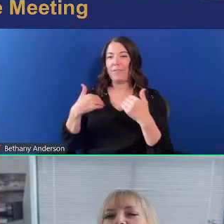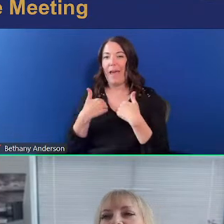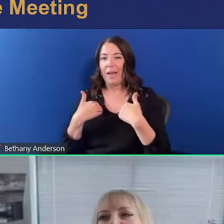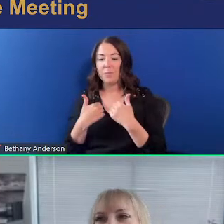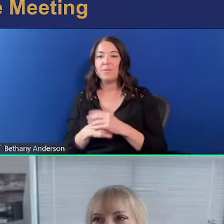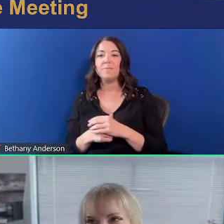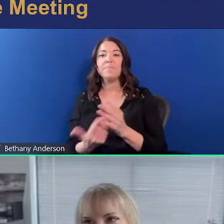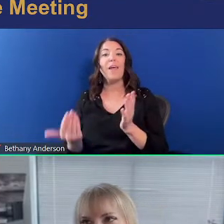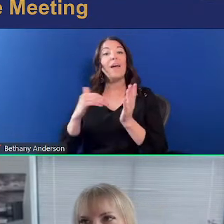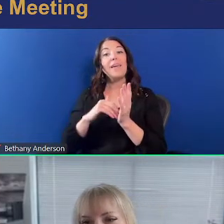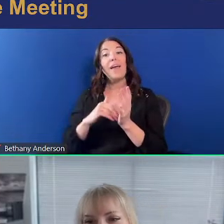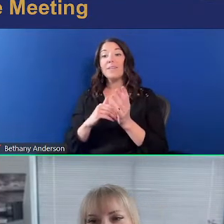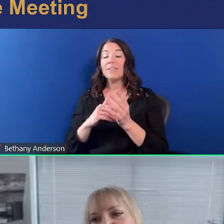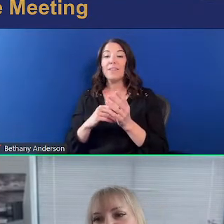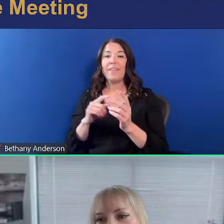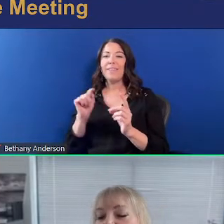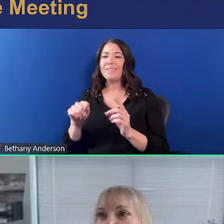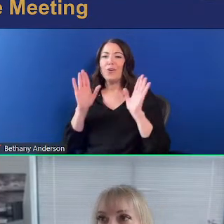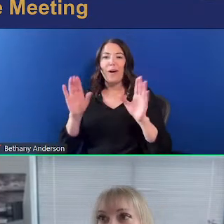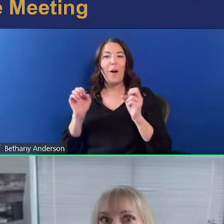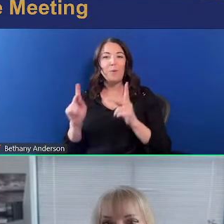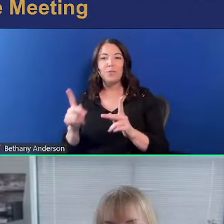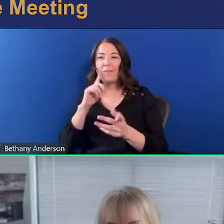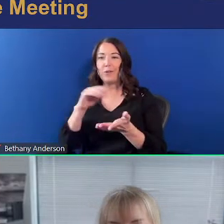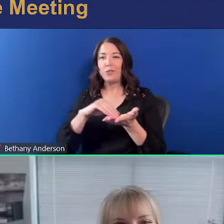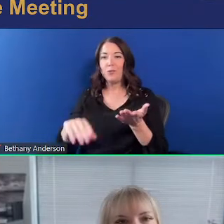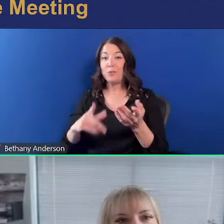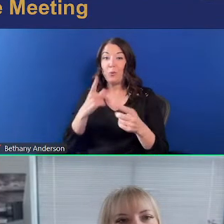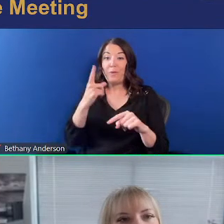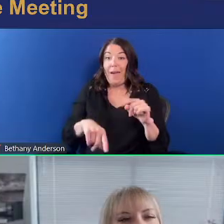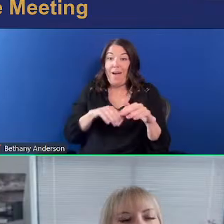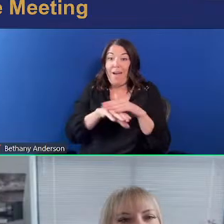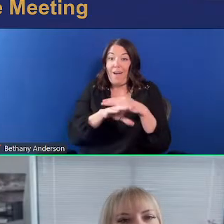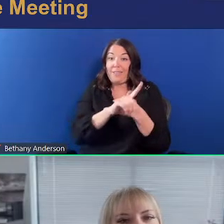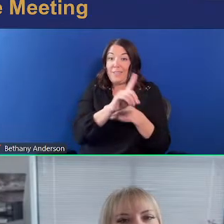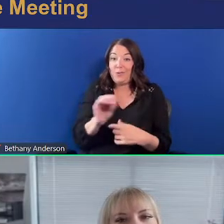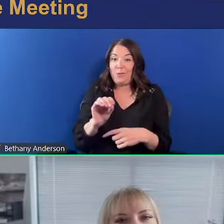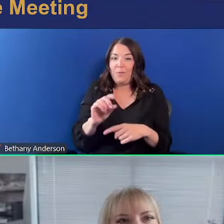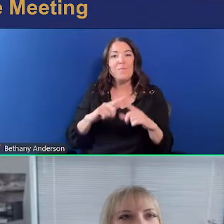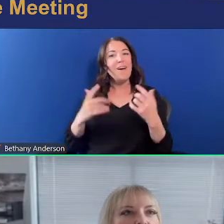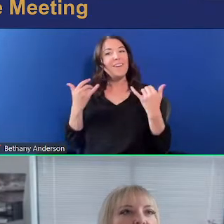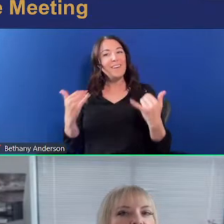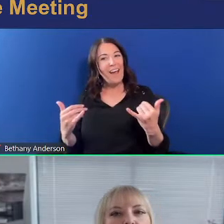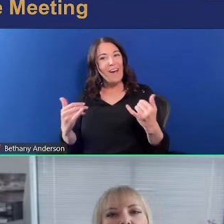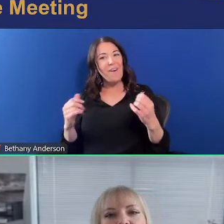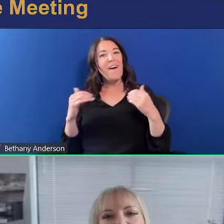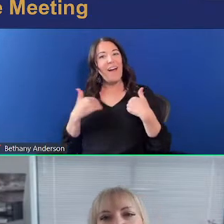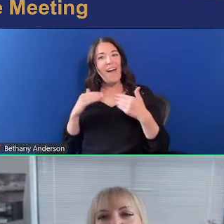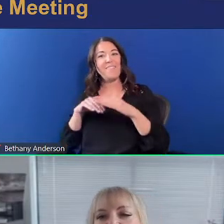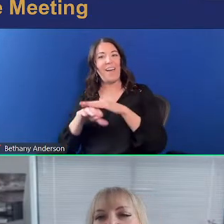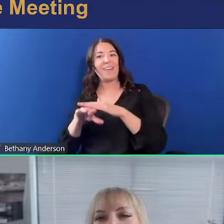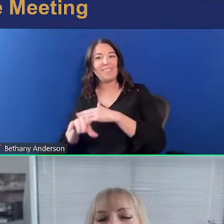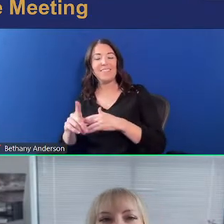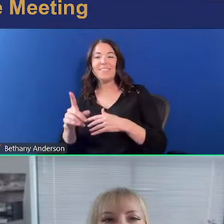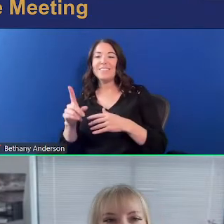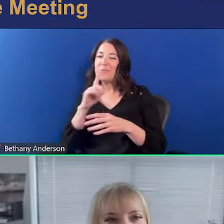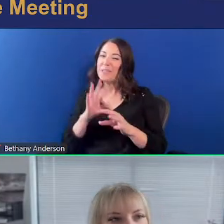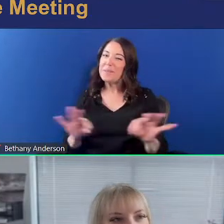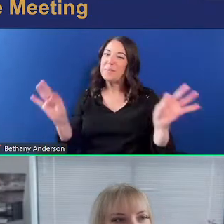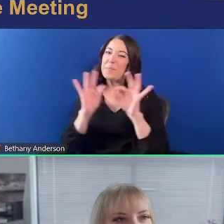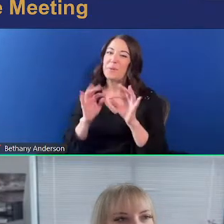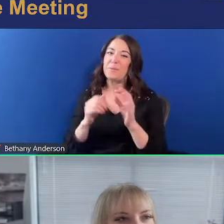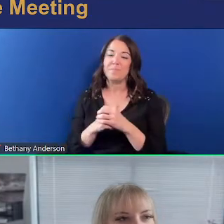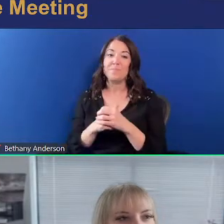always be able to access an activity like the zoo to have that access is really, really important. And